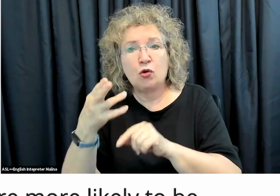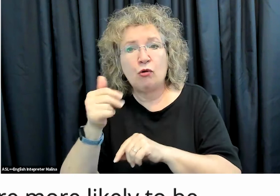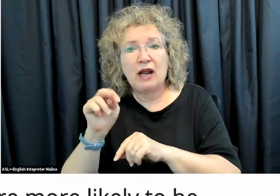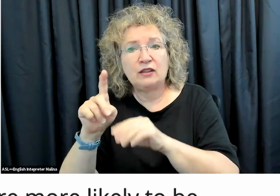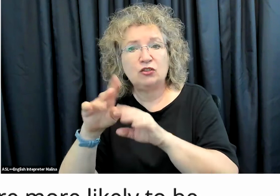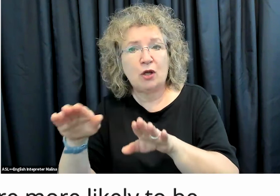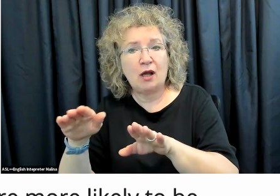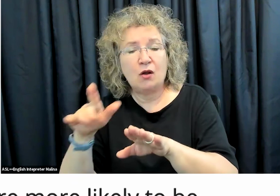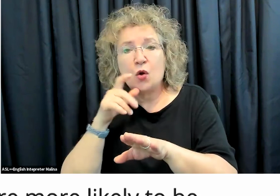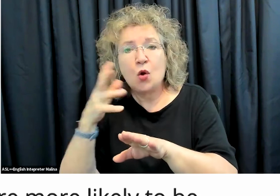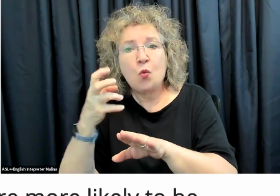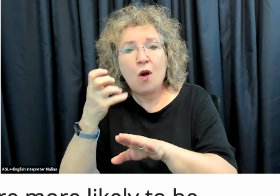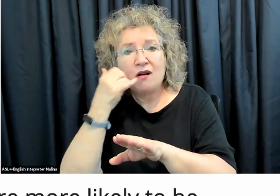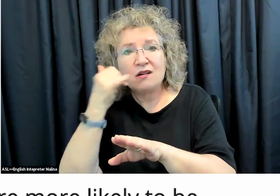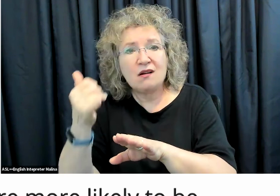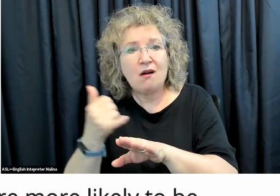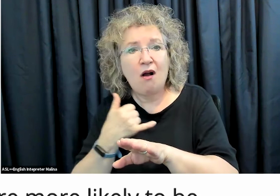call in?